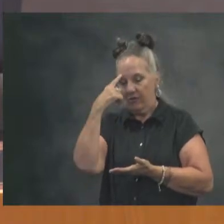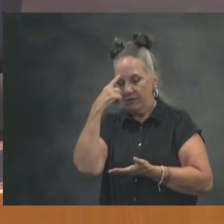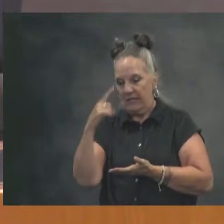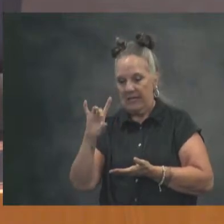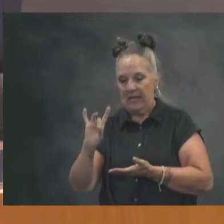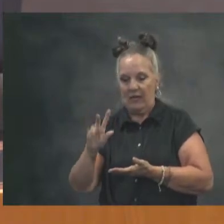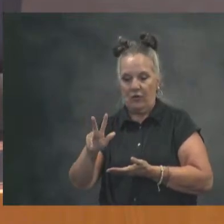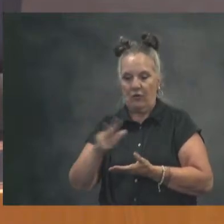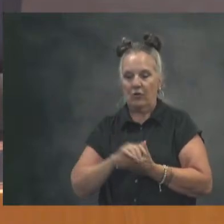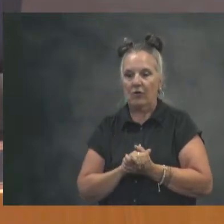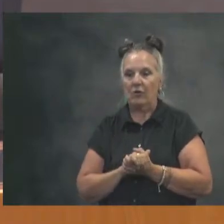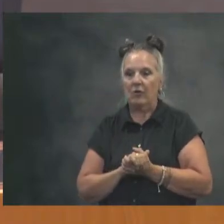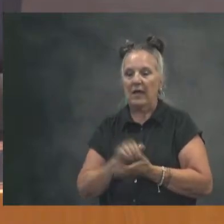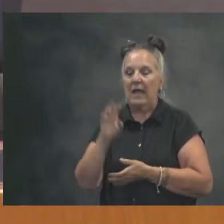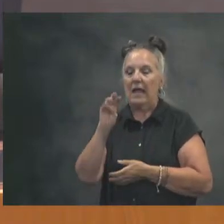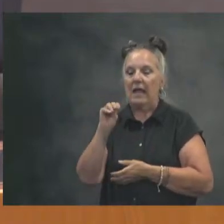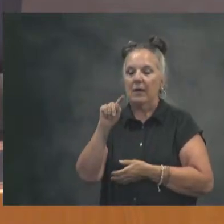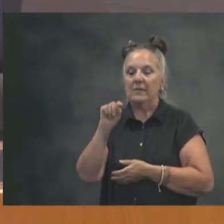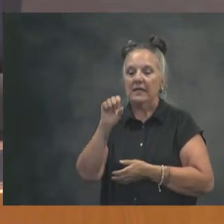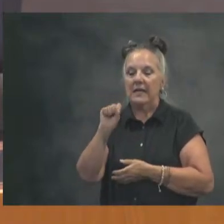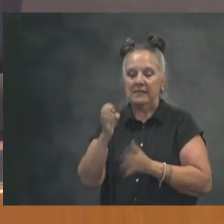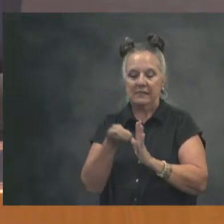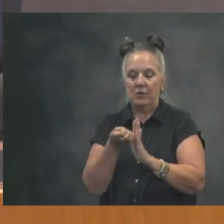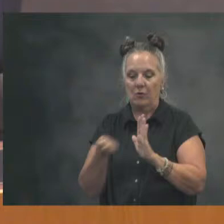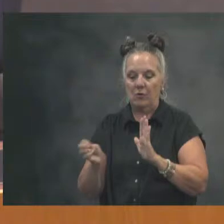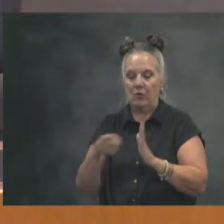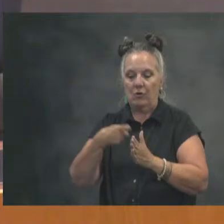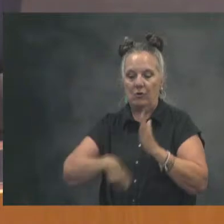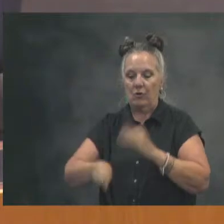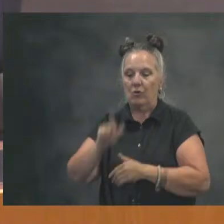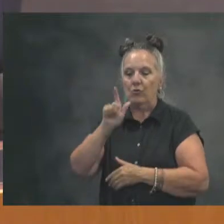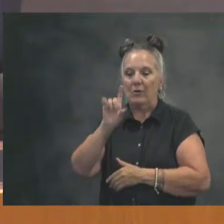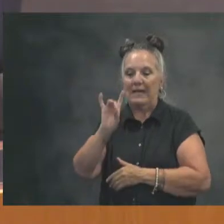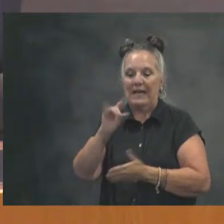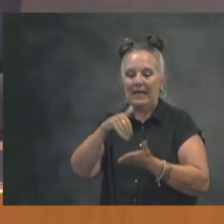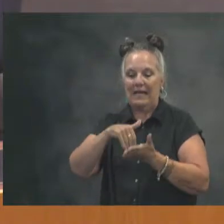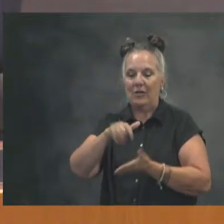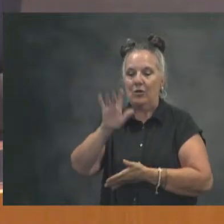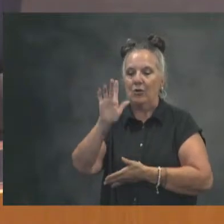$12,608.83. MTS Equipment Incorporated at a cost of